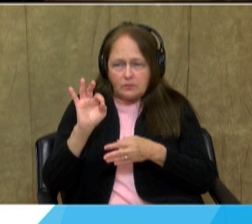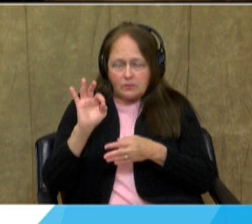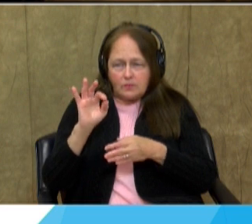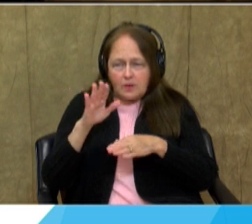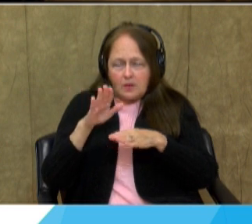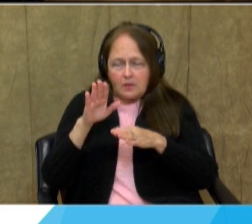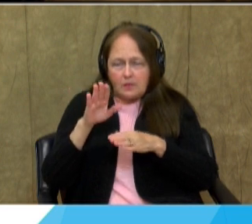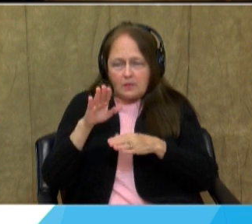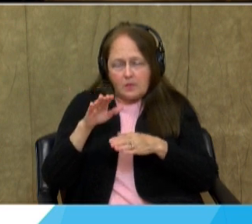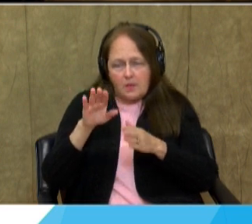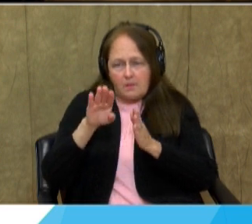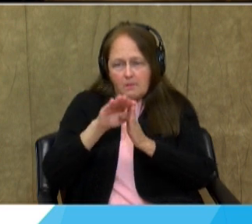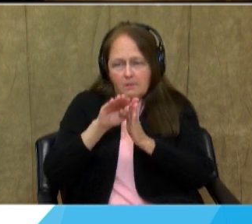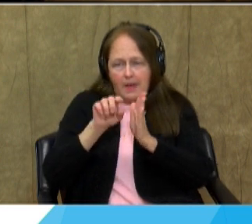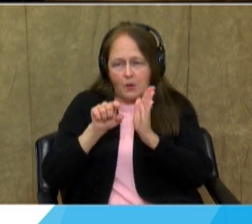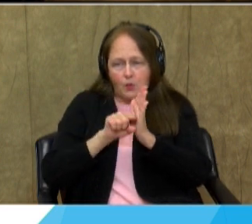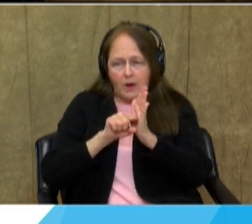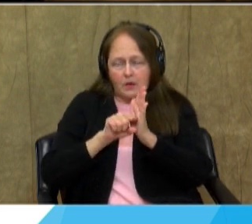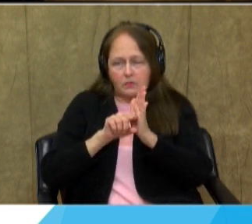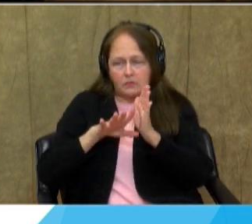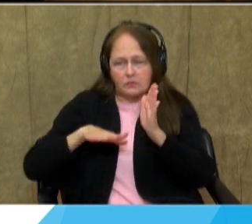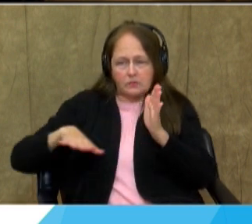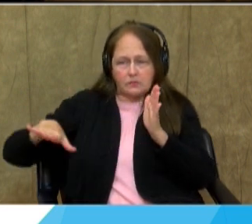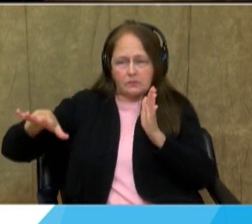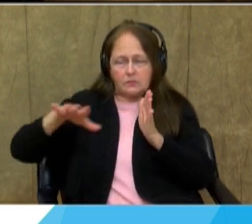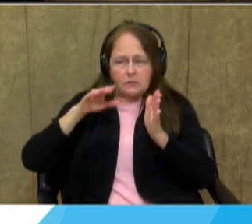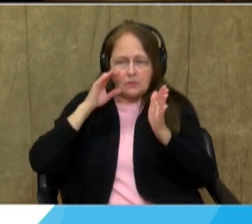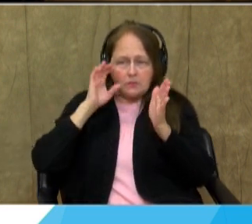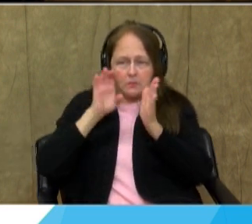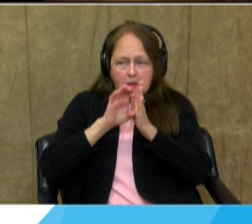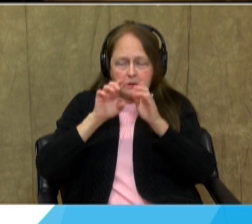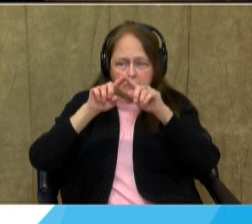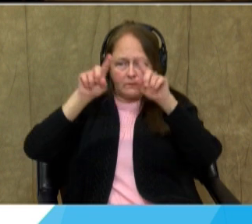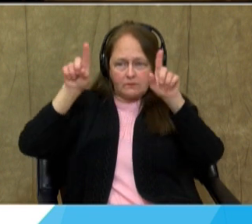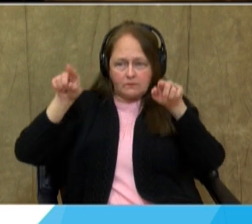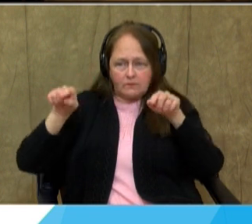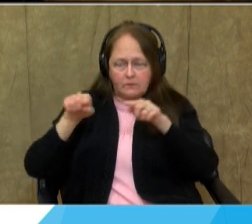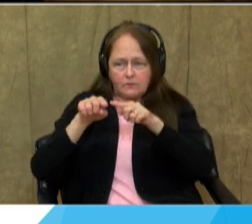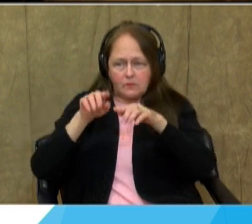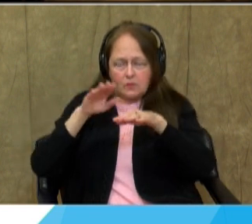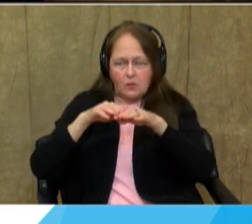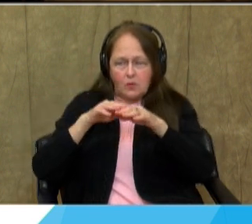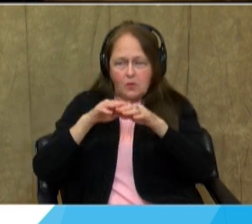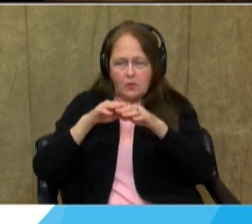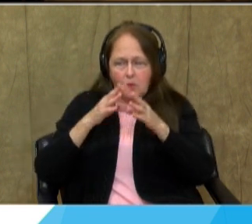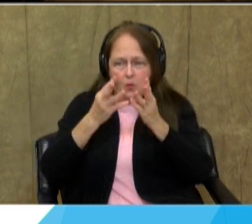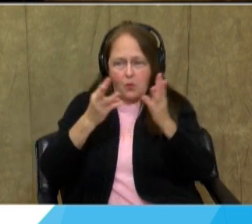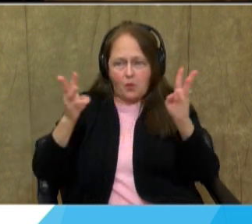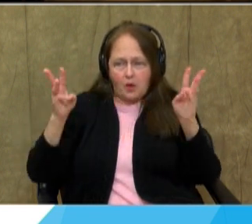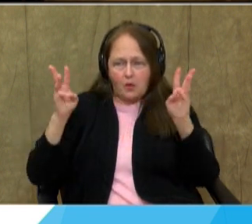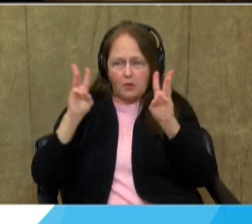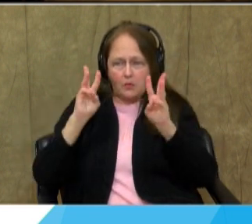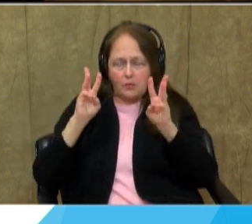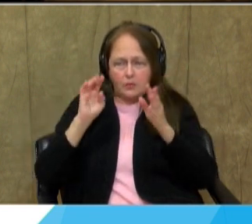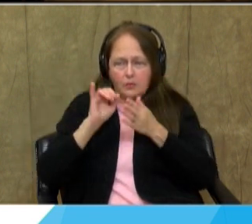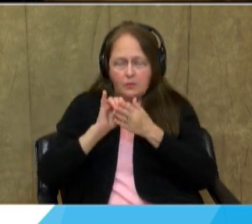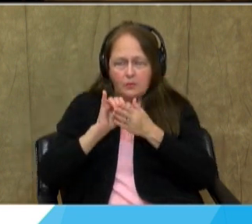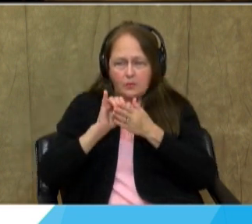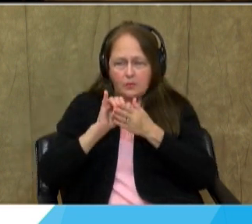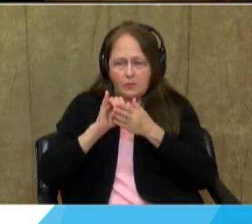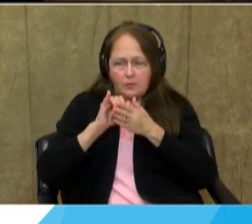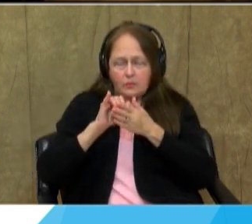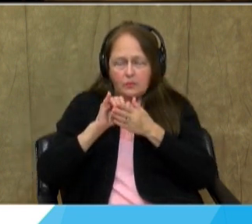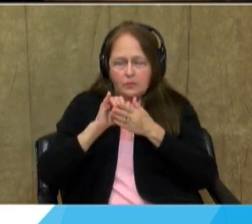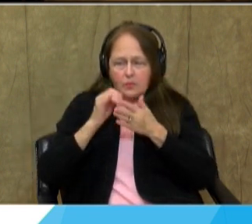background. Now, last I checked, picture frames, should be hanging on the wall somewhere. Why would they be leaning on the